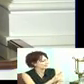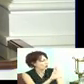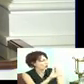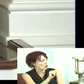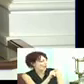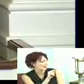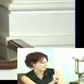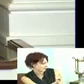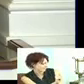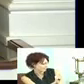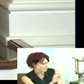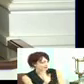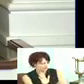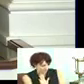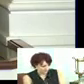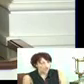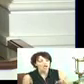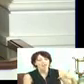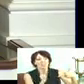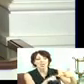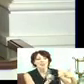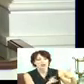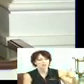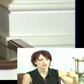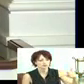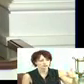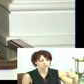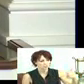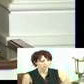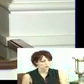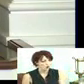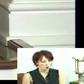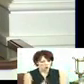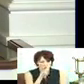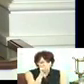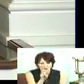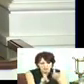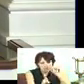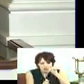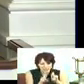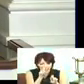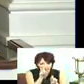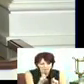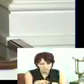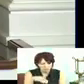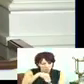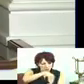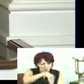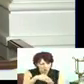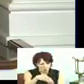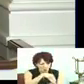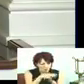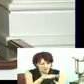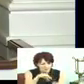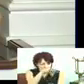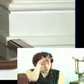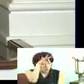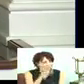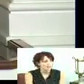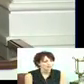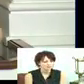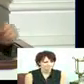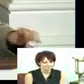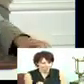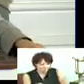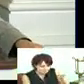Well, the third stage is questioning spirituality. There comes that moment when we may start to question